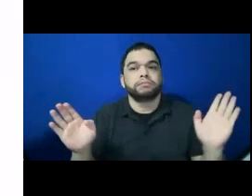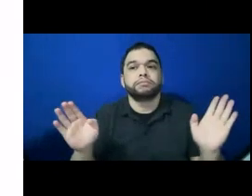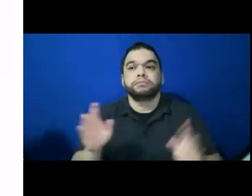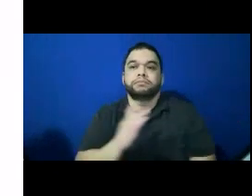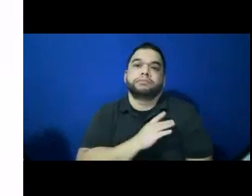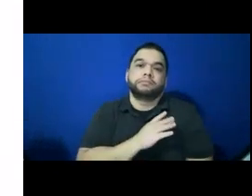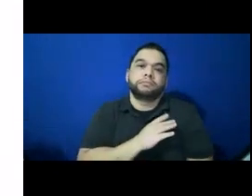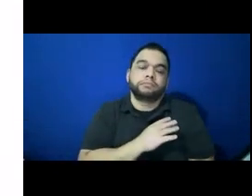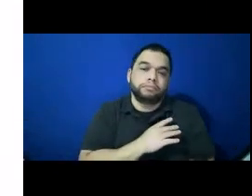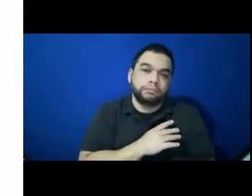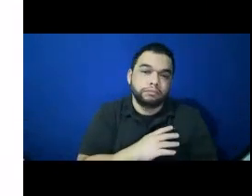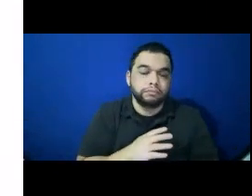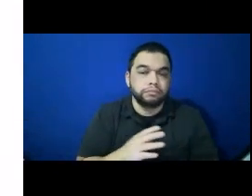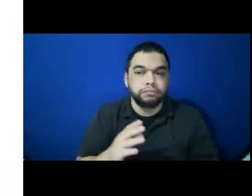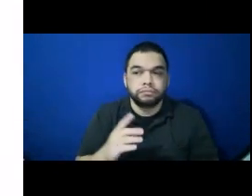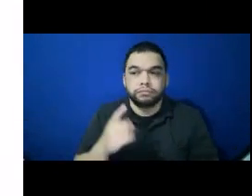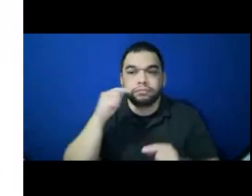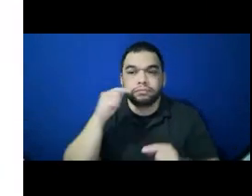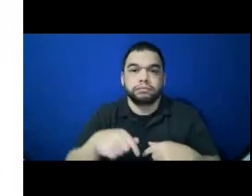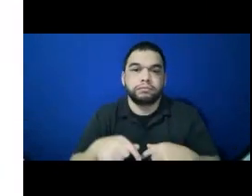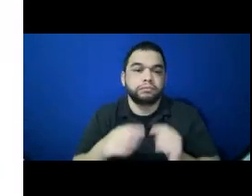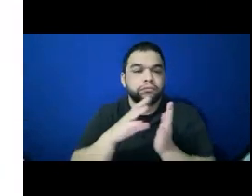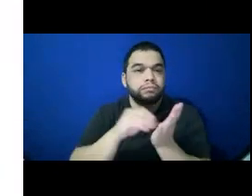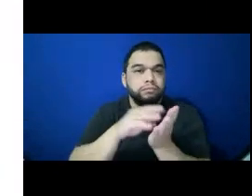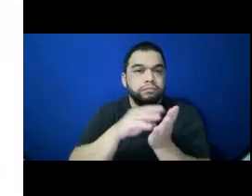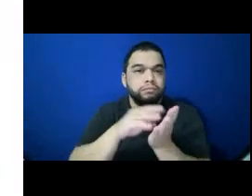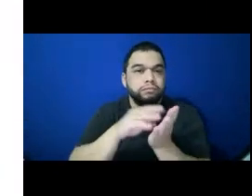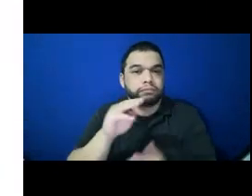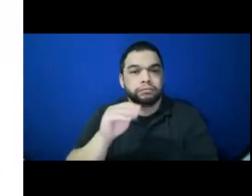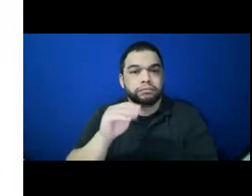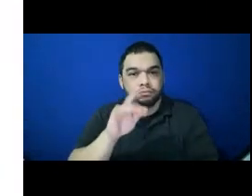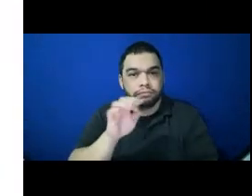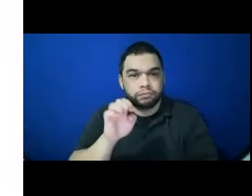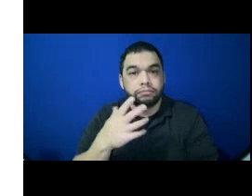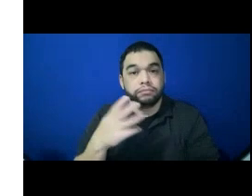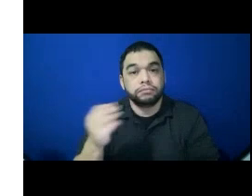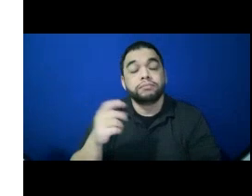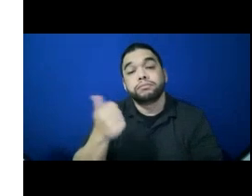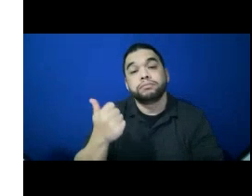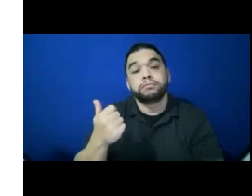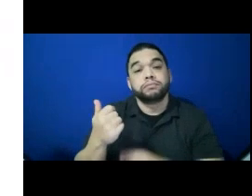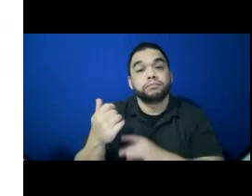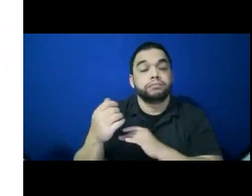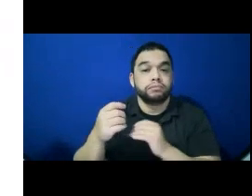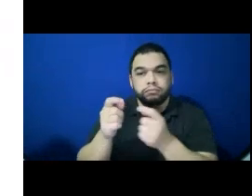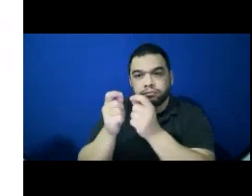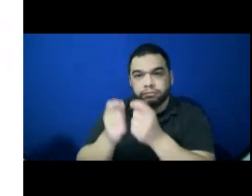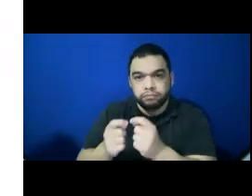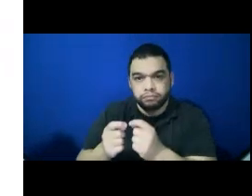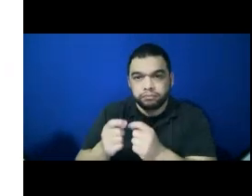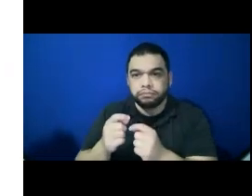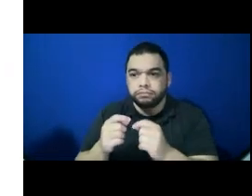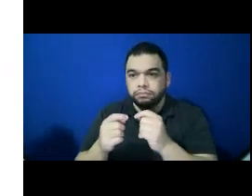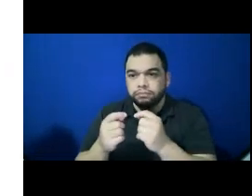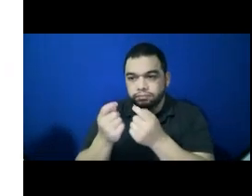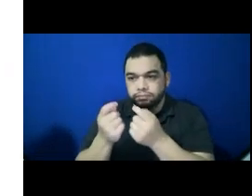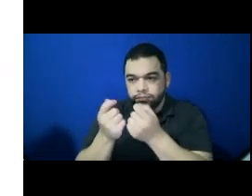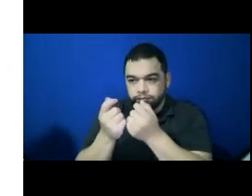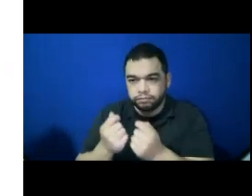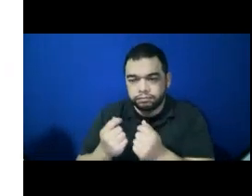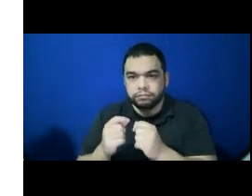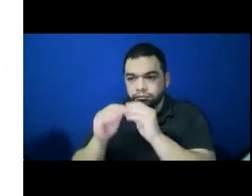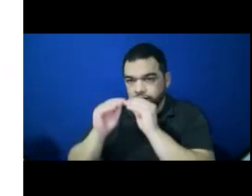great reviews from Dr. Jared Bowden, Gregory Guanel, Gabriela Cotto, Maricel Pagan, and Diana